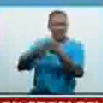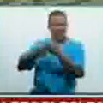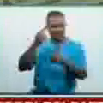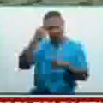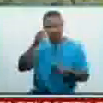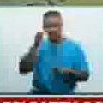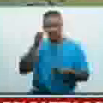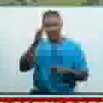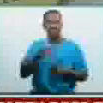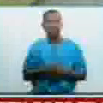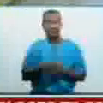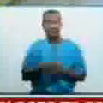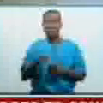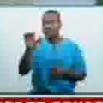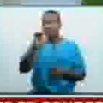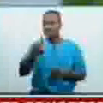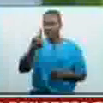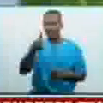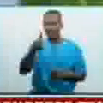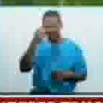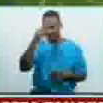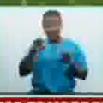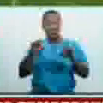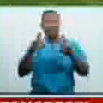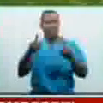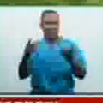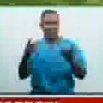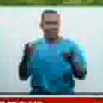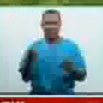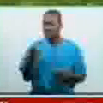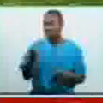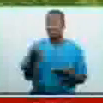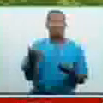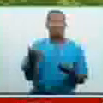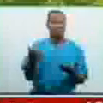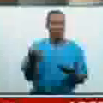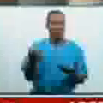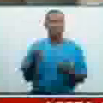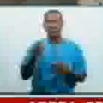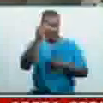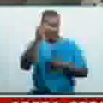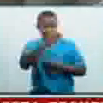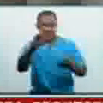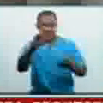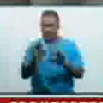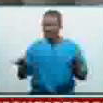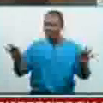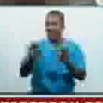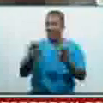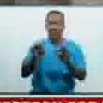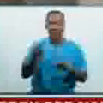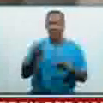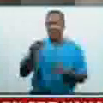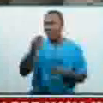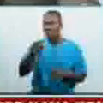eternity. The CDs were designed for educational purposes and also to create awareness on the significance of